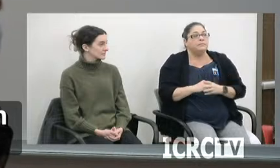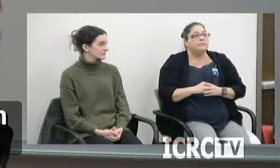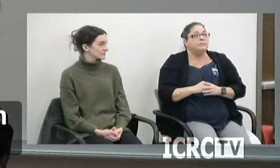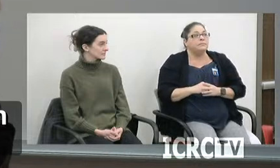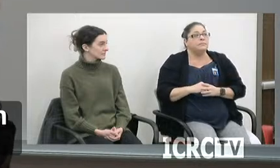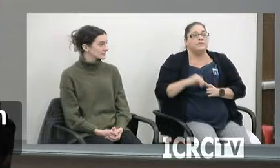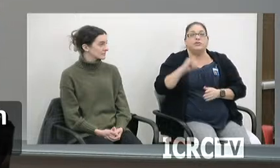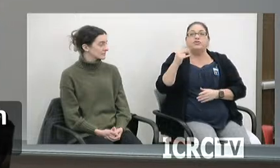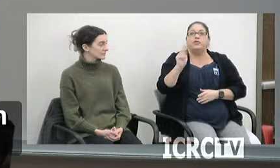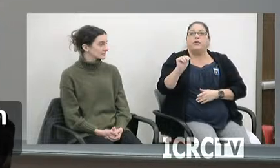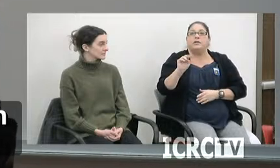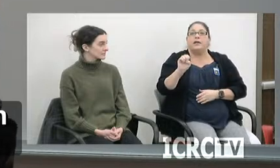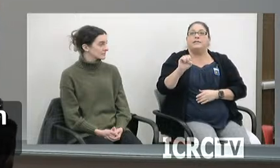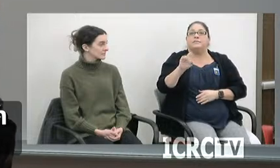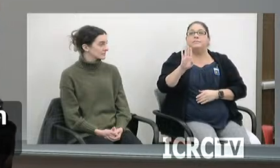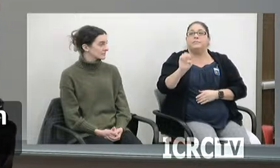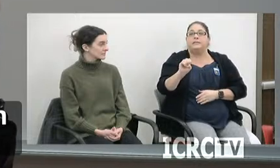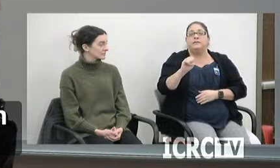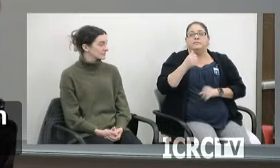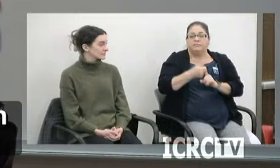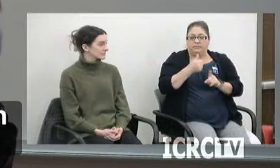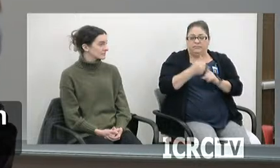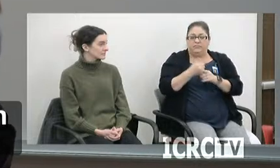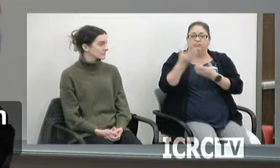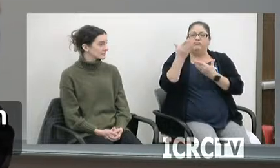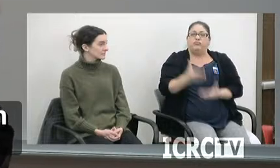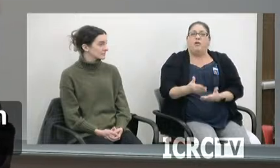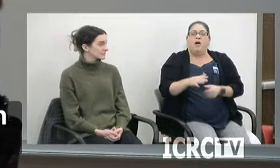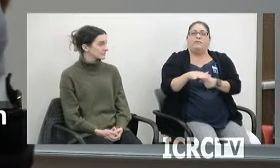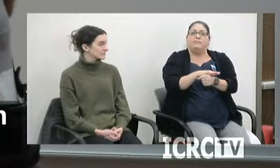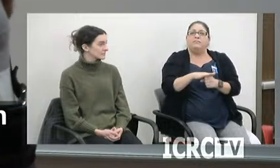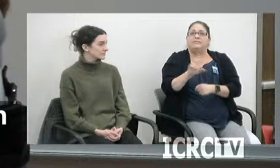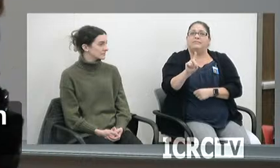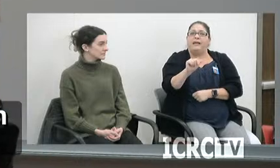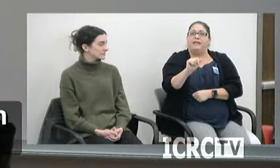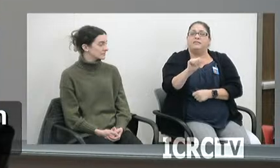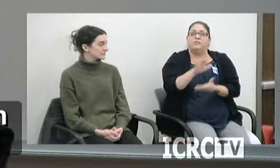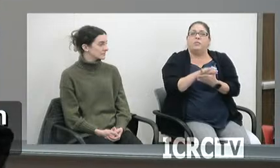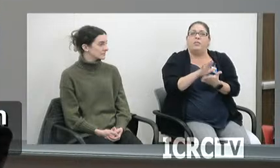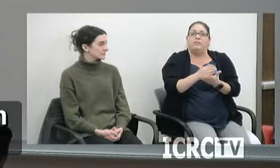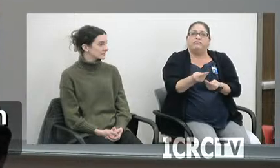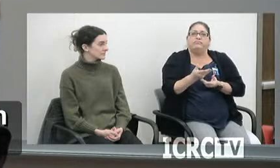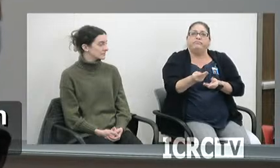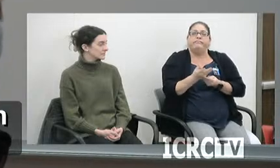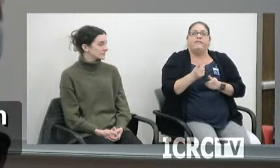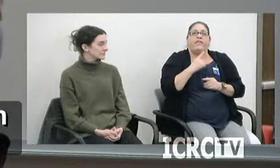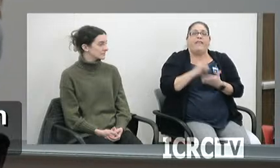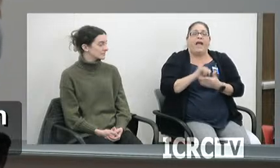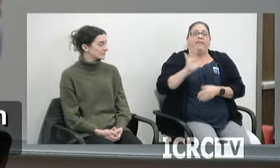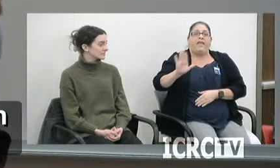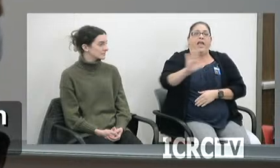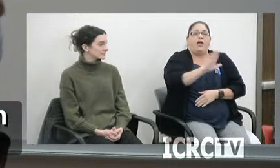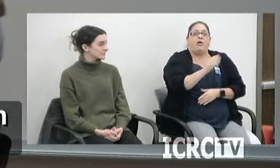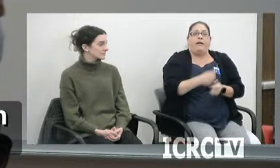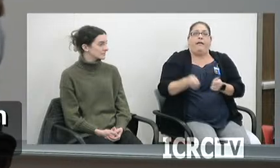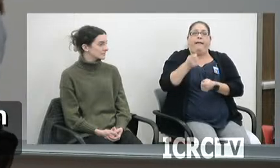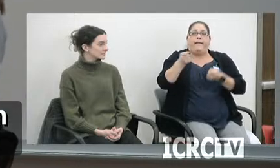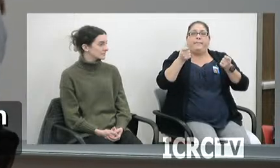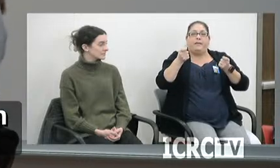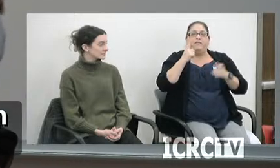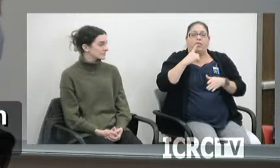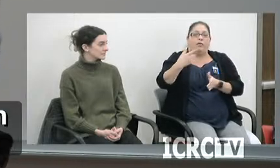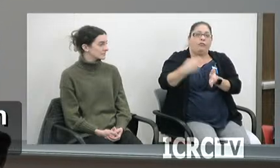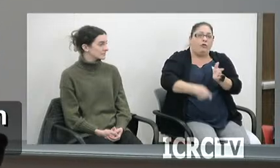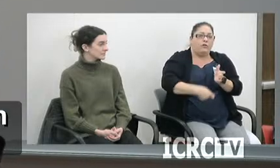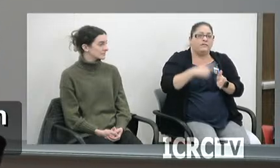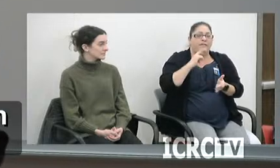John Espy has given us great data from local schools around us and the admins that they have versus their cost.